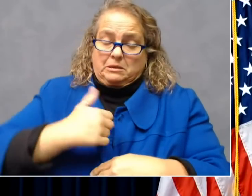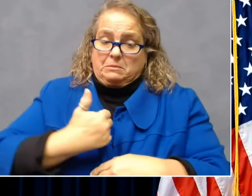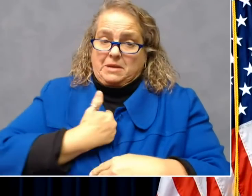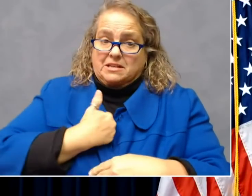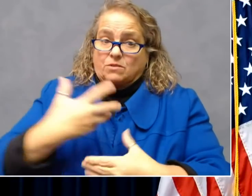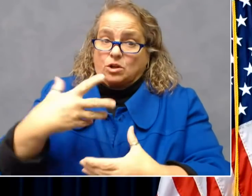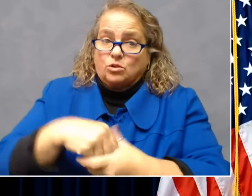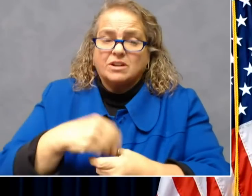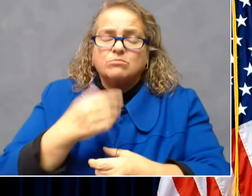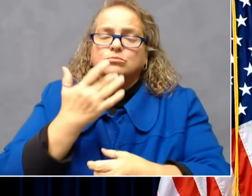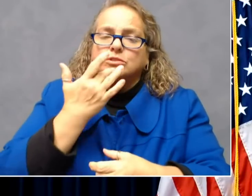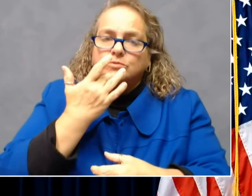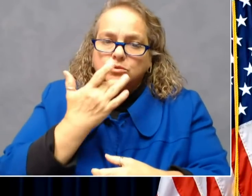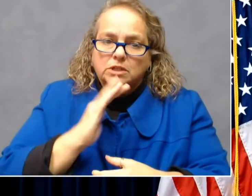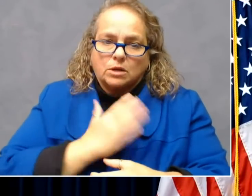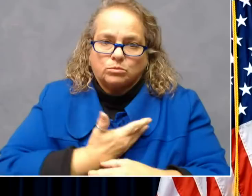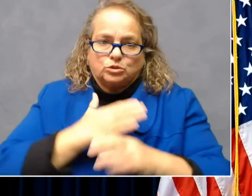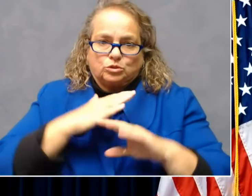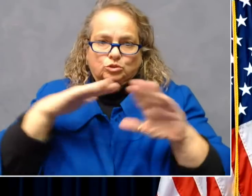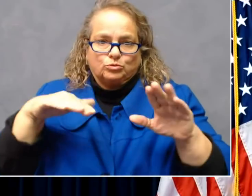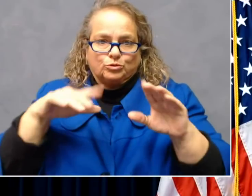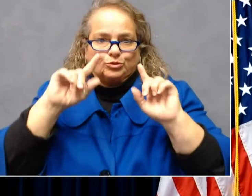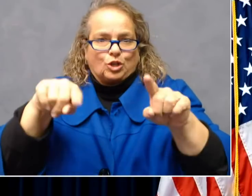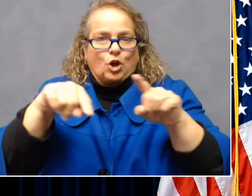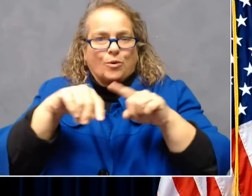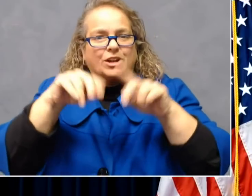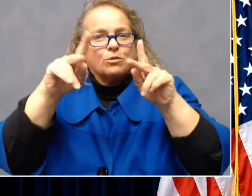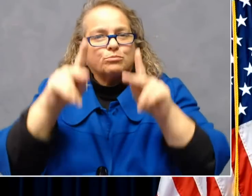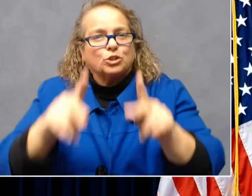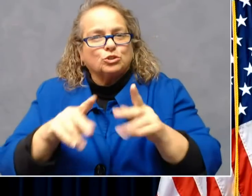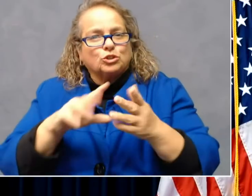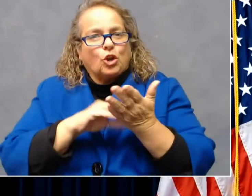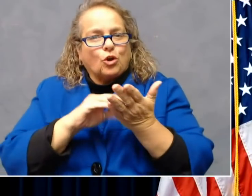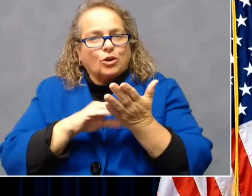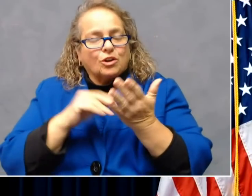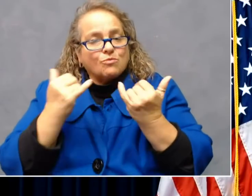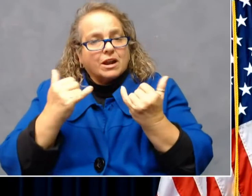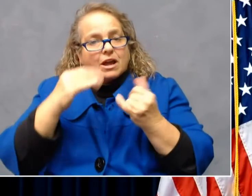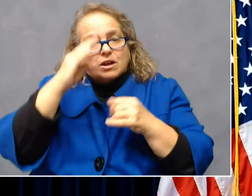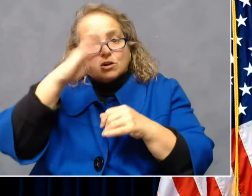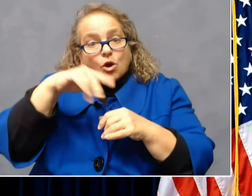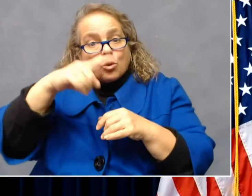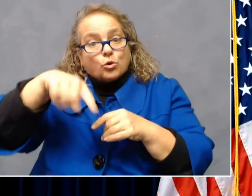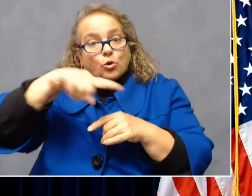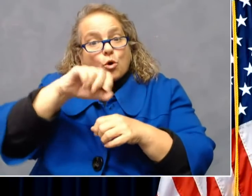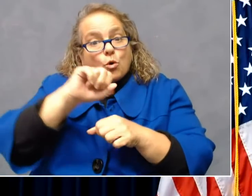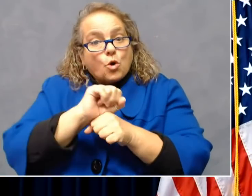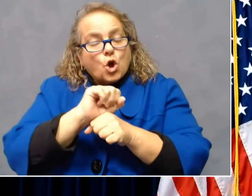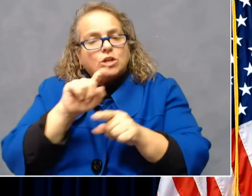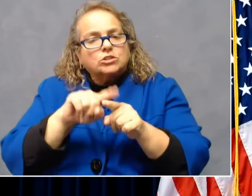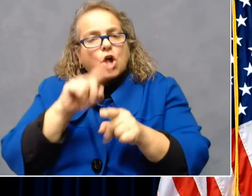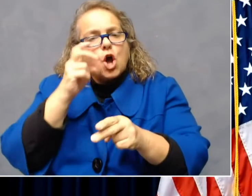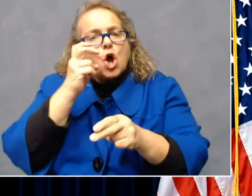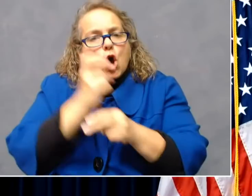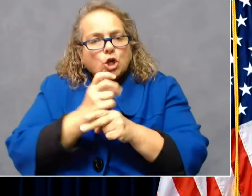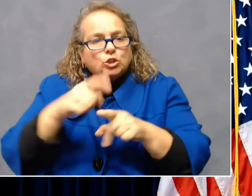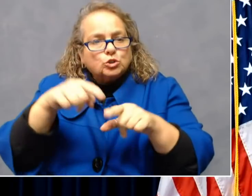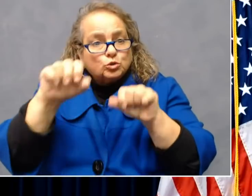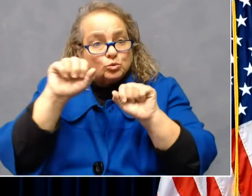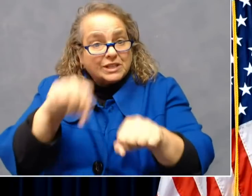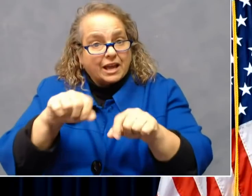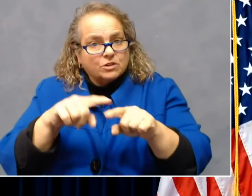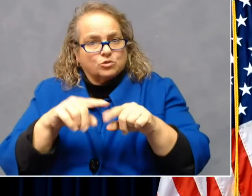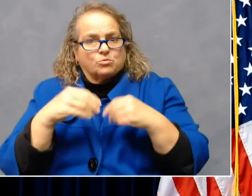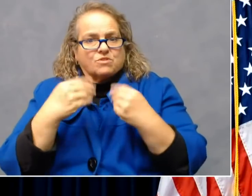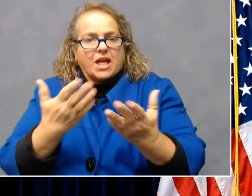be in-person learning right now, we know that you are working as hard as you can to provide the very best experience. And